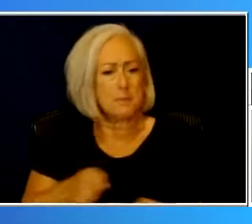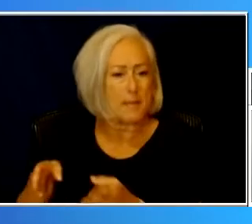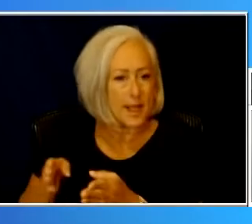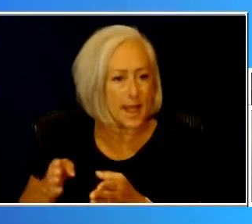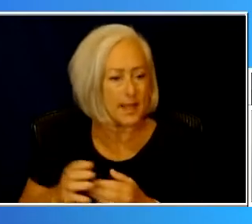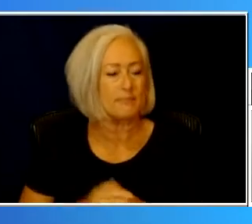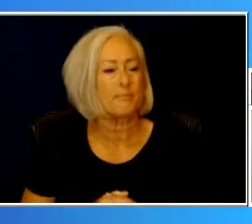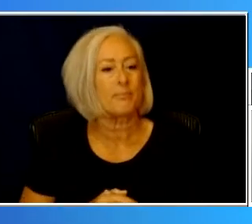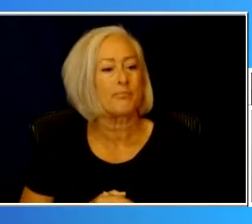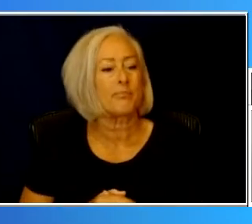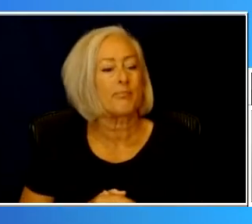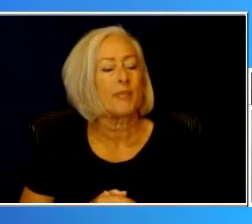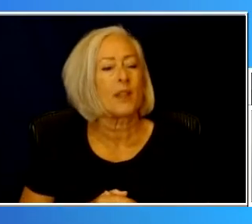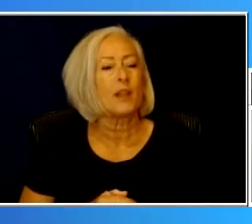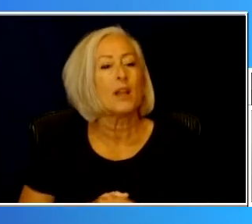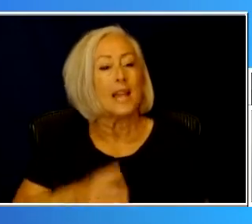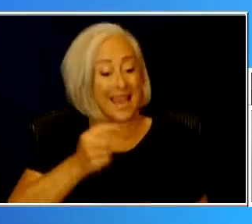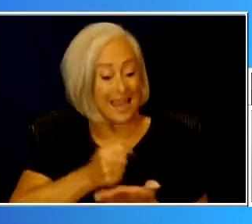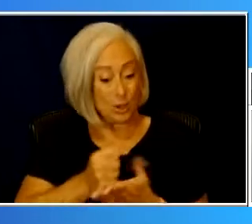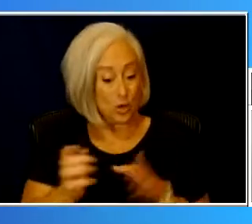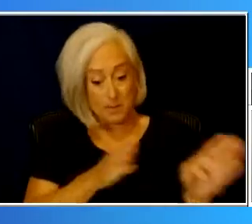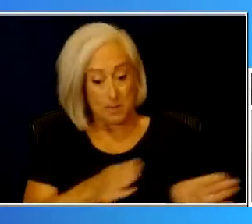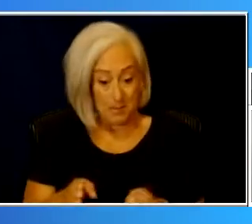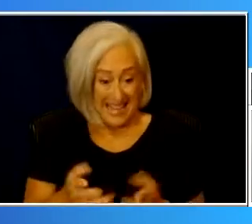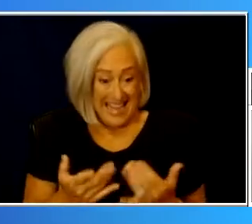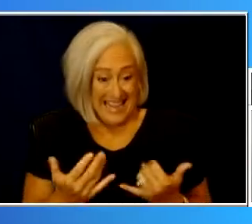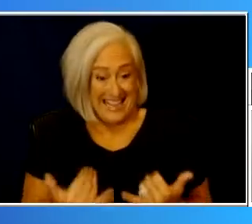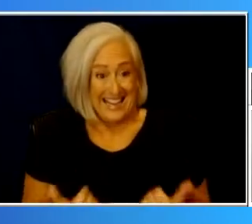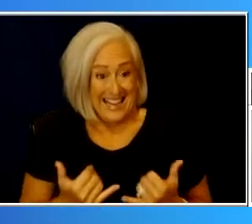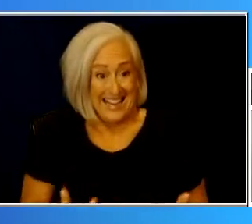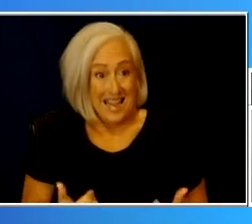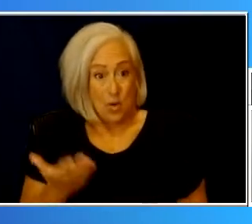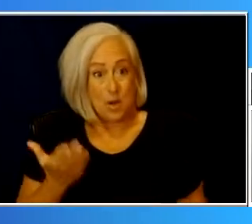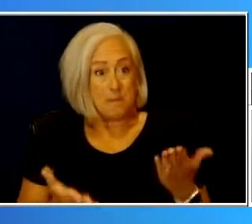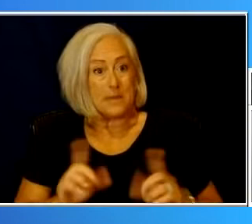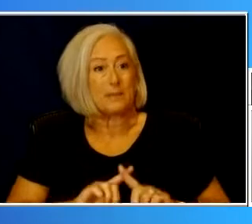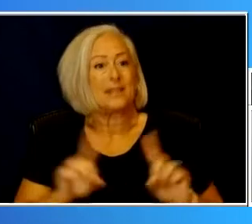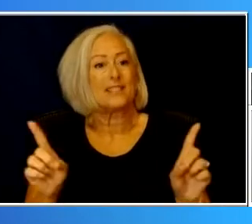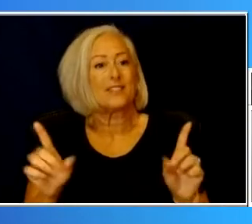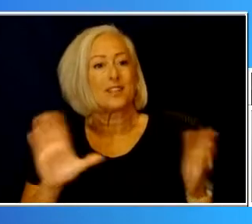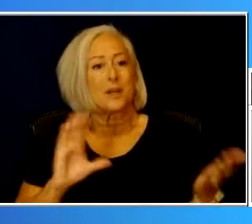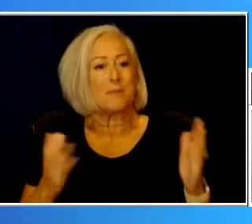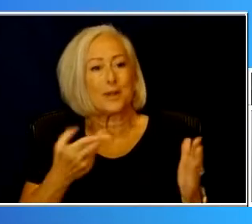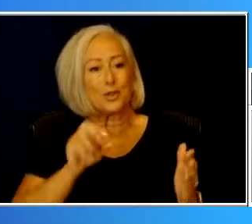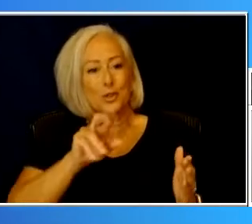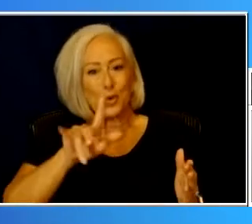gets, you know, now for their upfront surgery might be different than even what Holly got at the time of